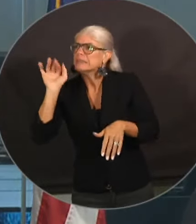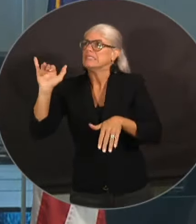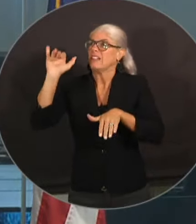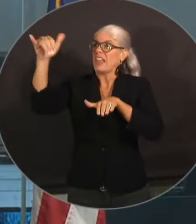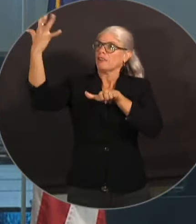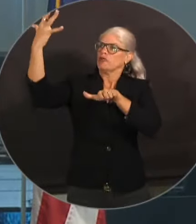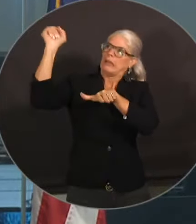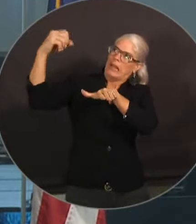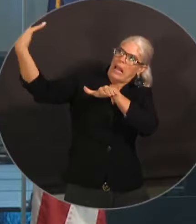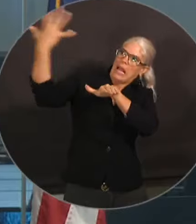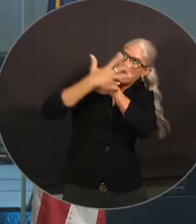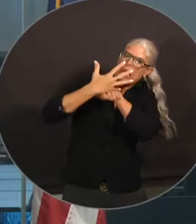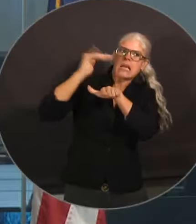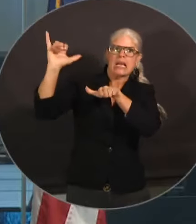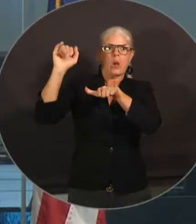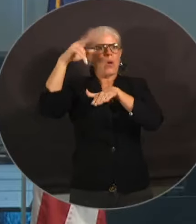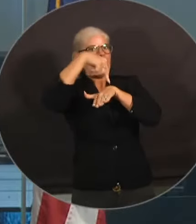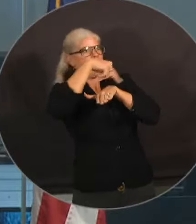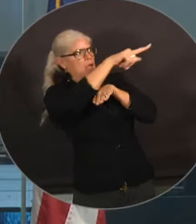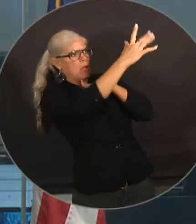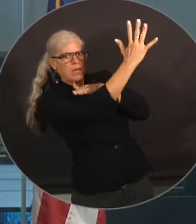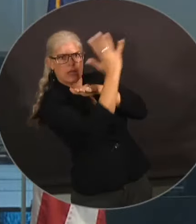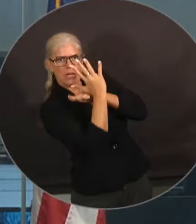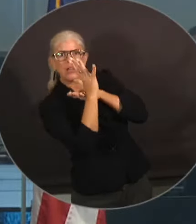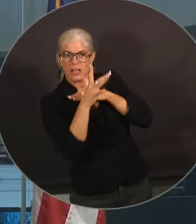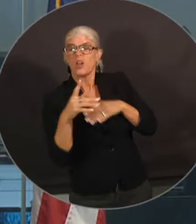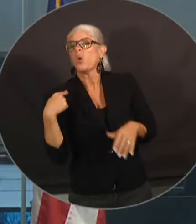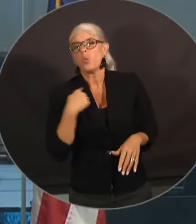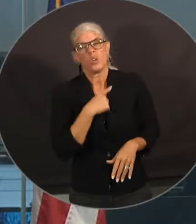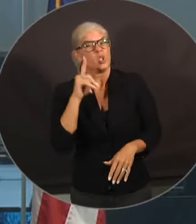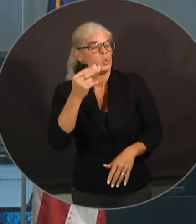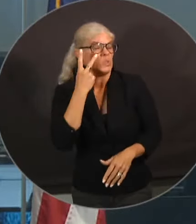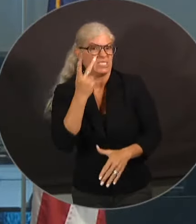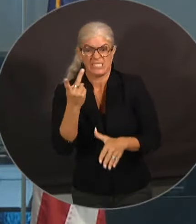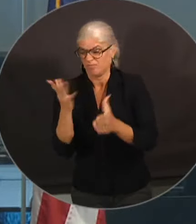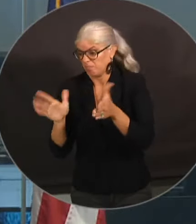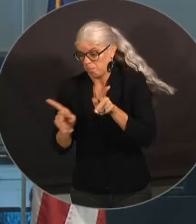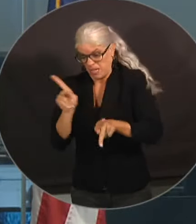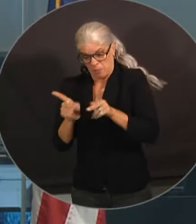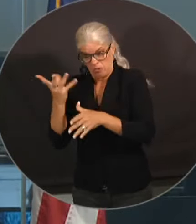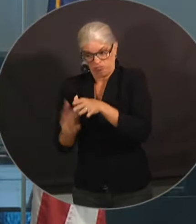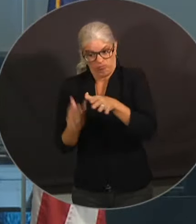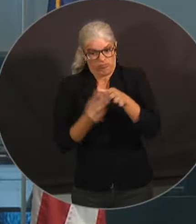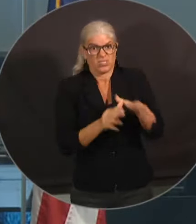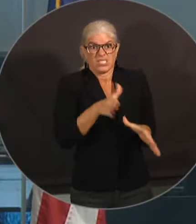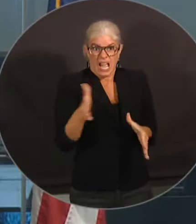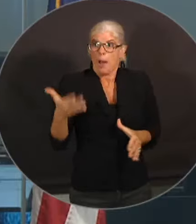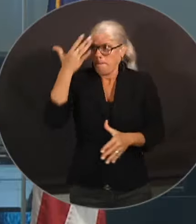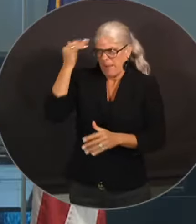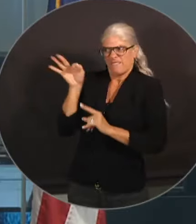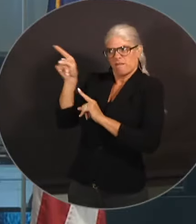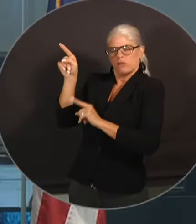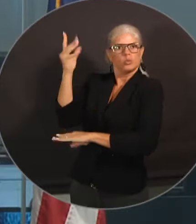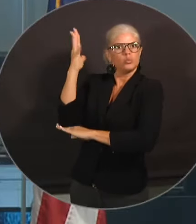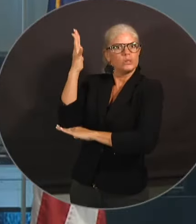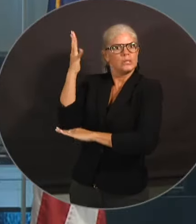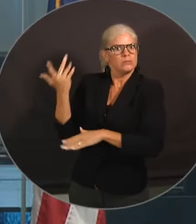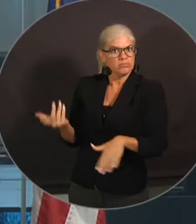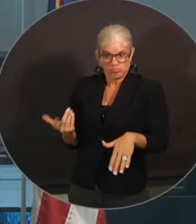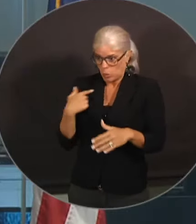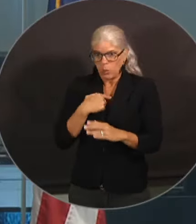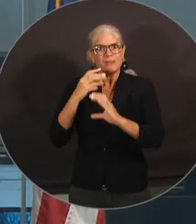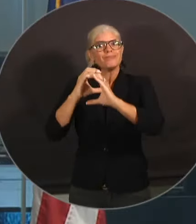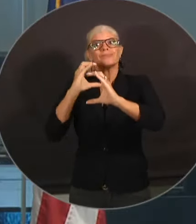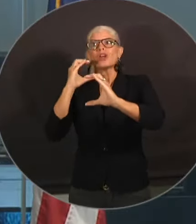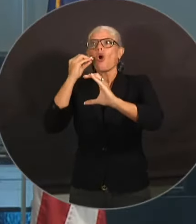and cause harm. And we do see fatalities that happen in these storms because of tree limbs falling on homes. And you can have